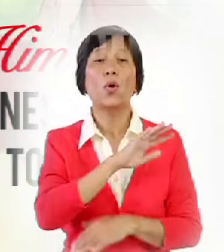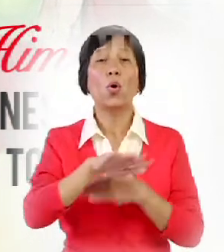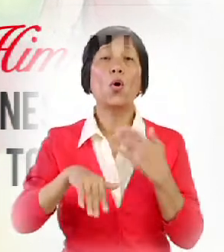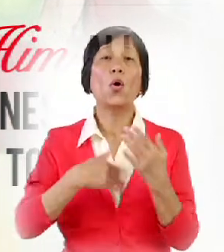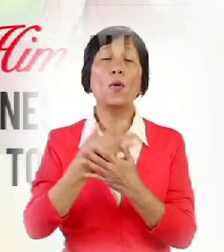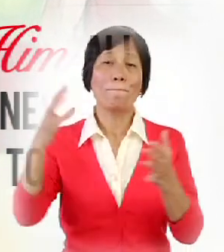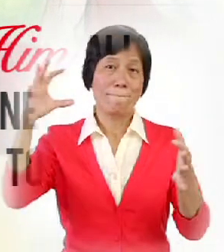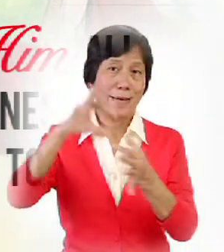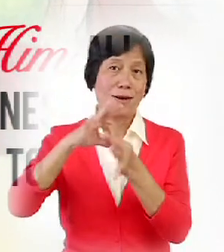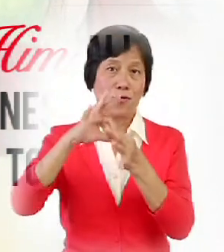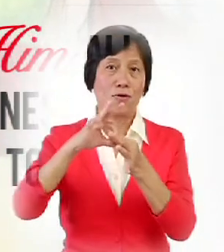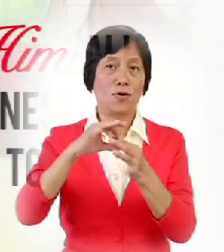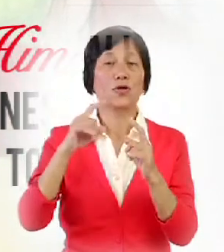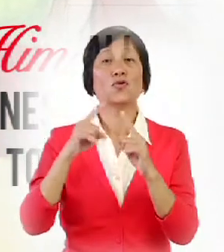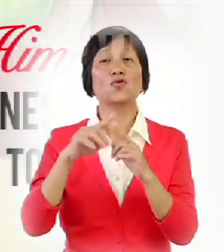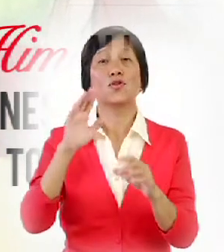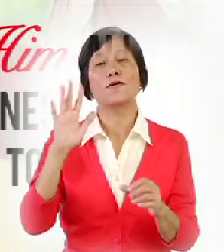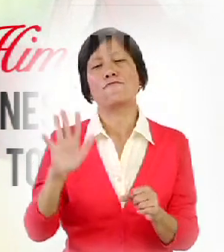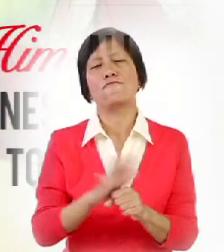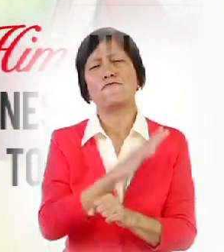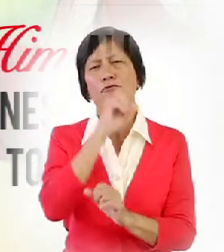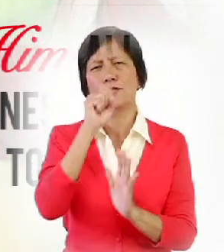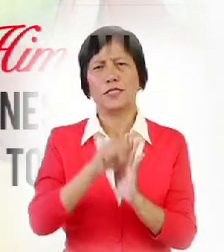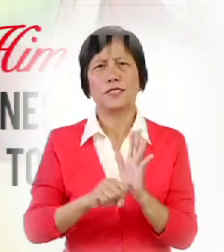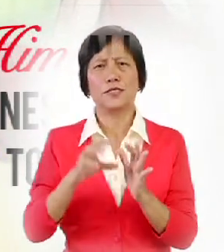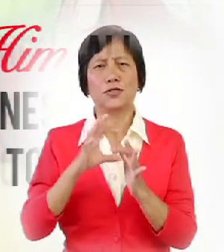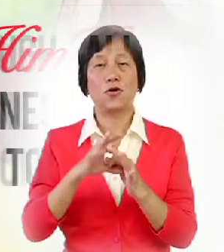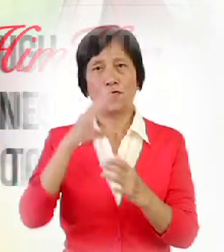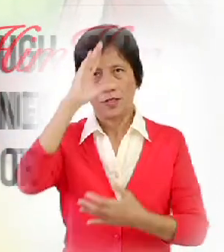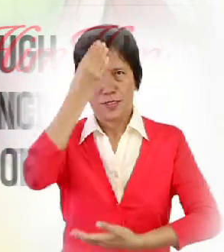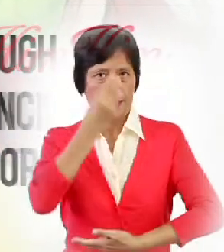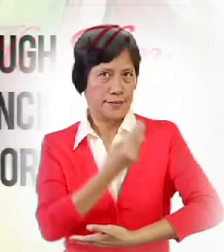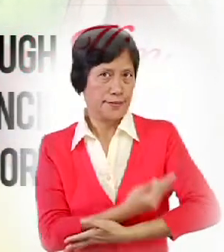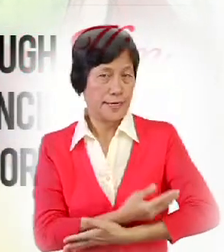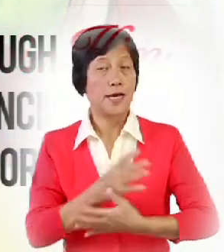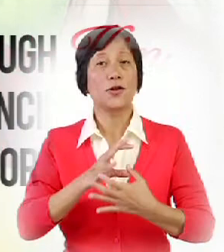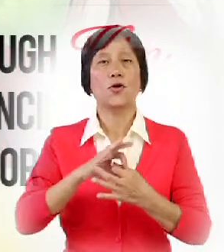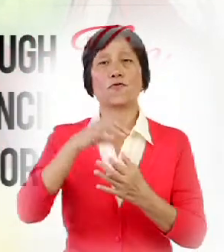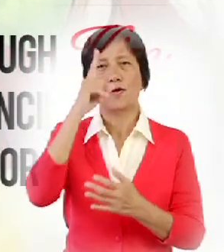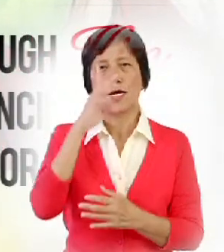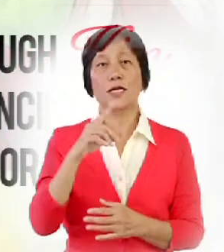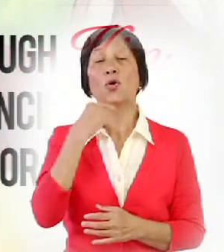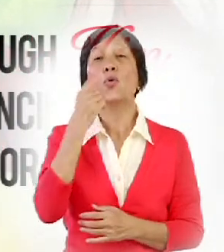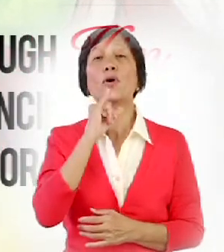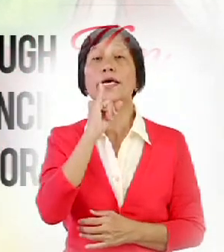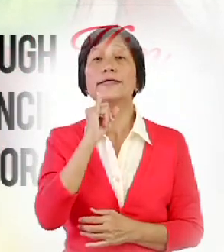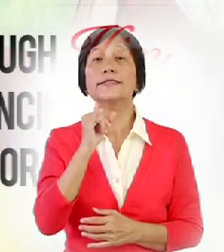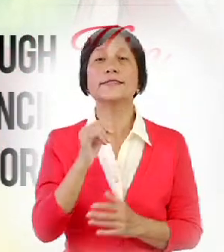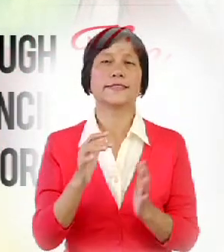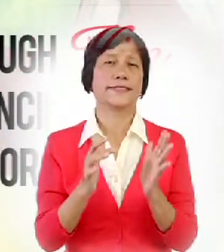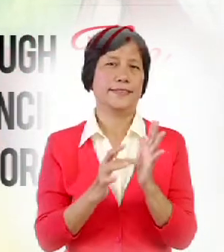belong to the fullness of the Son of God, who is Jesus.